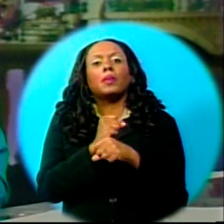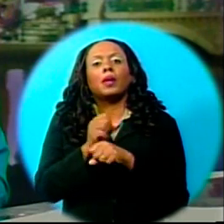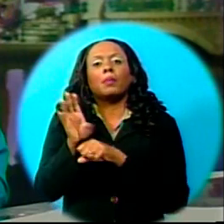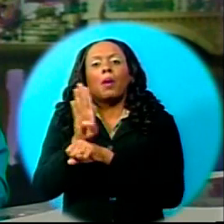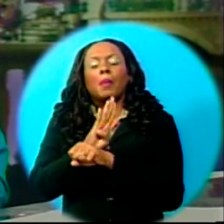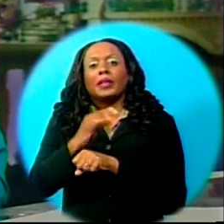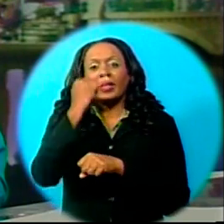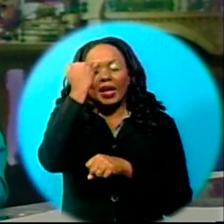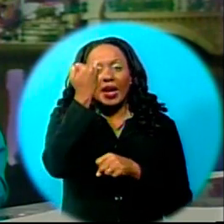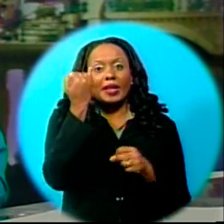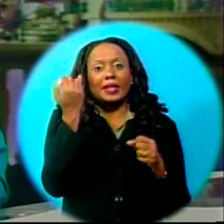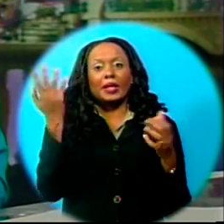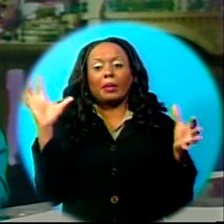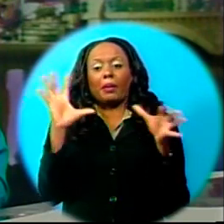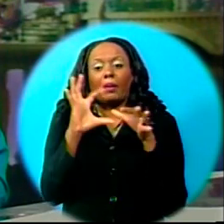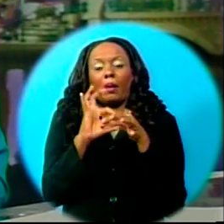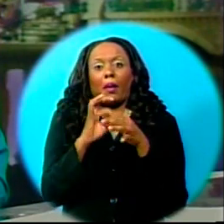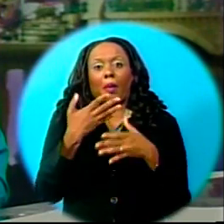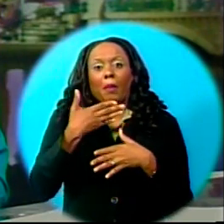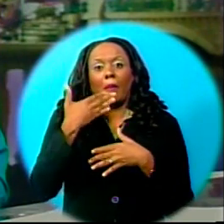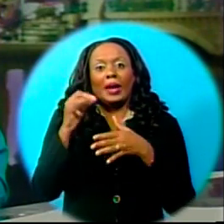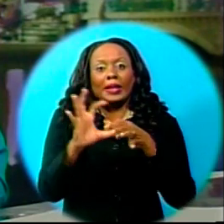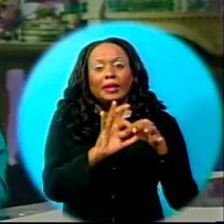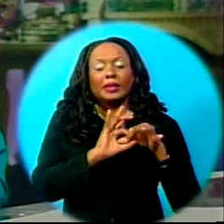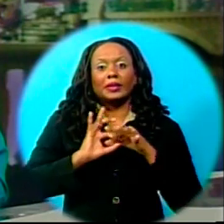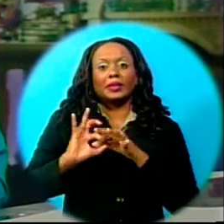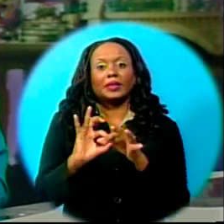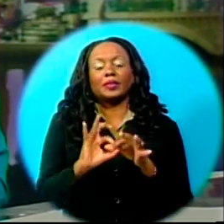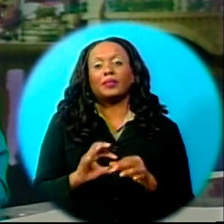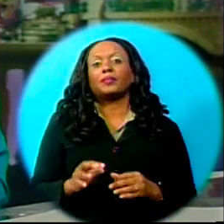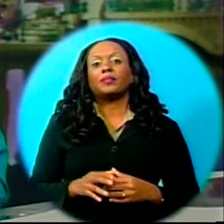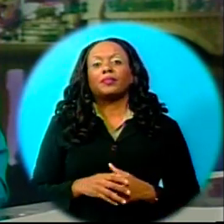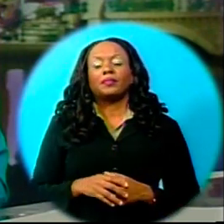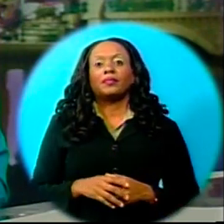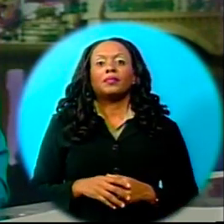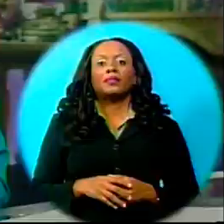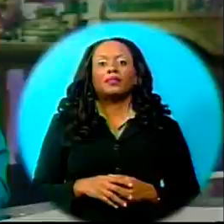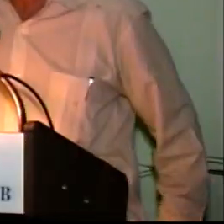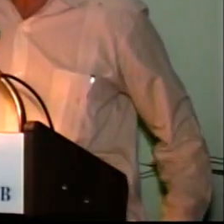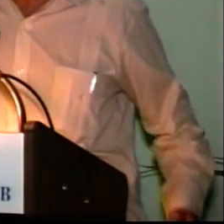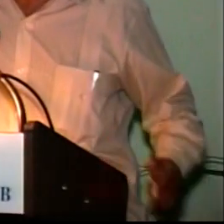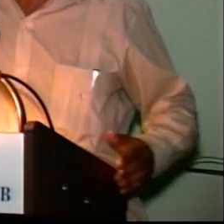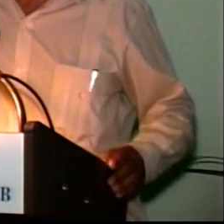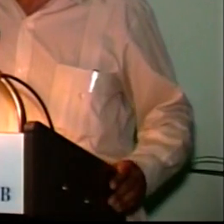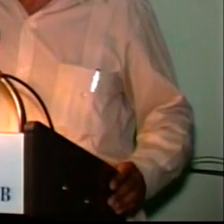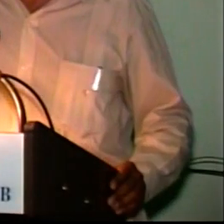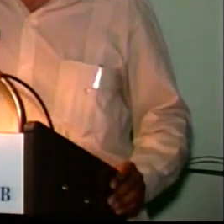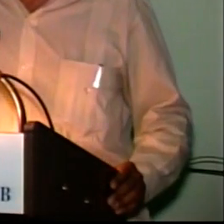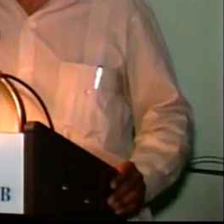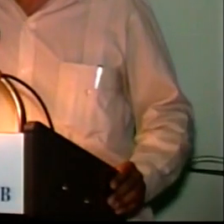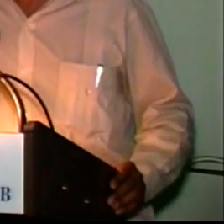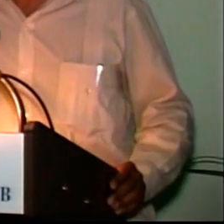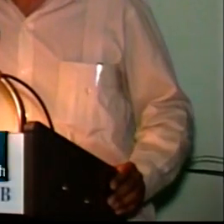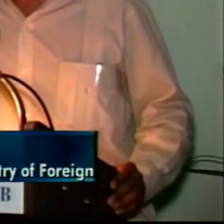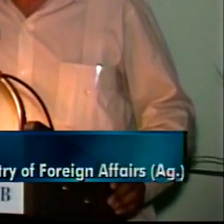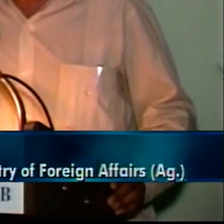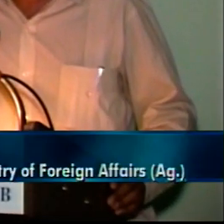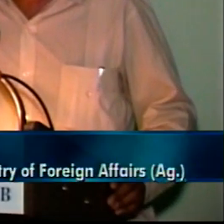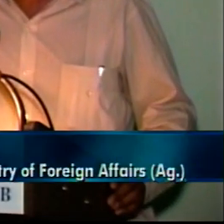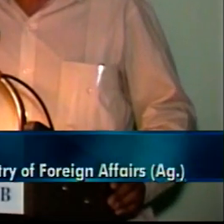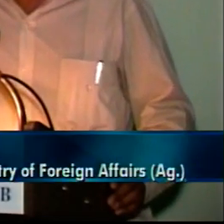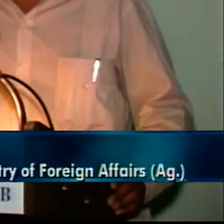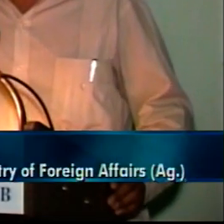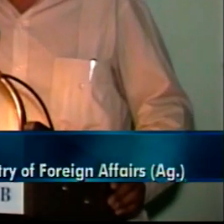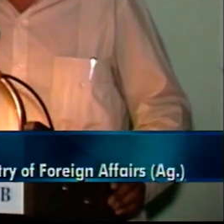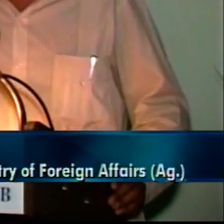countries as Barbados builds its relationship with India. Too often we in Barbados think of many countries as far away,